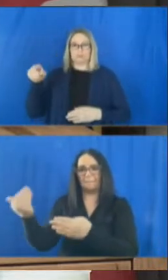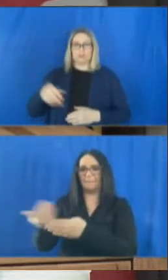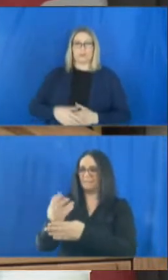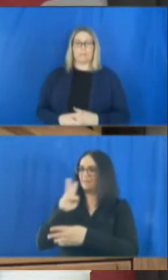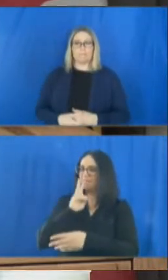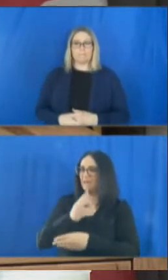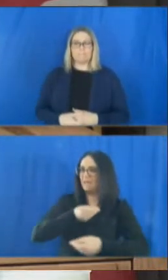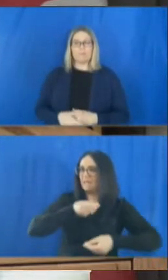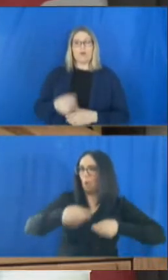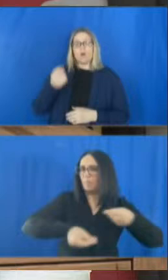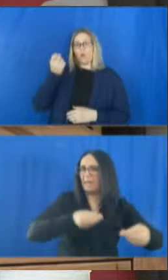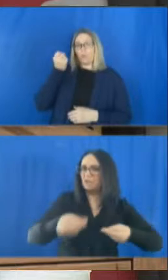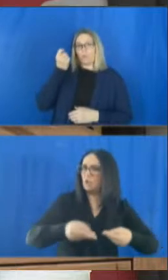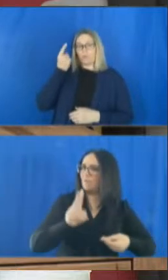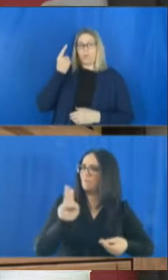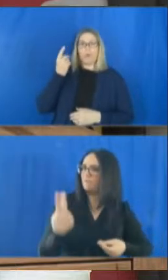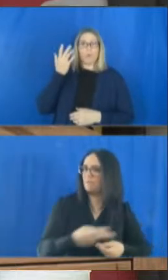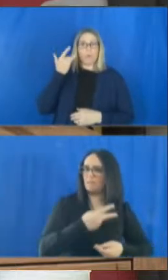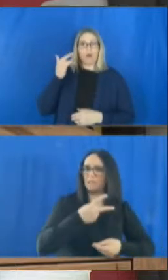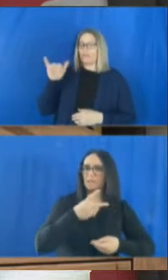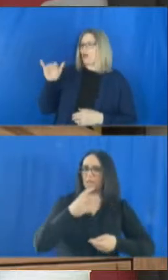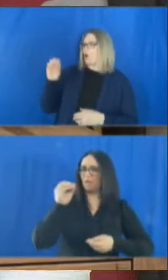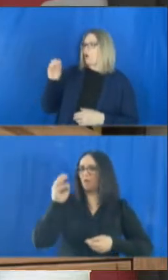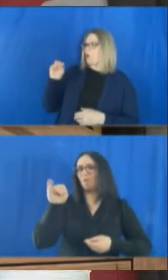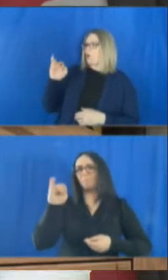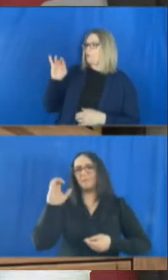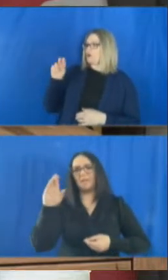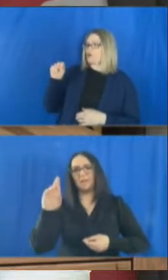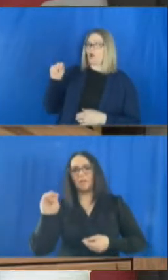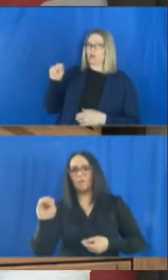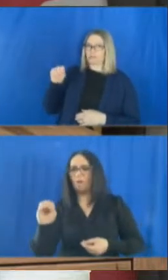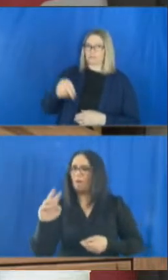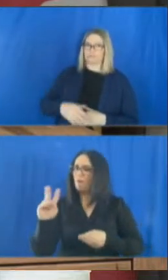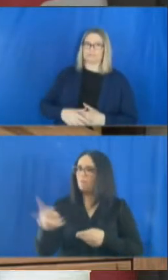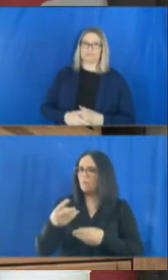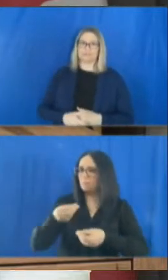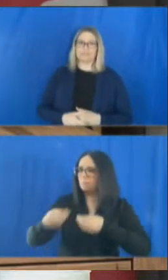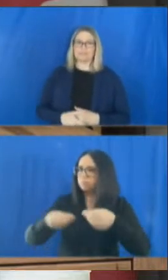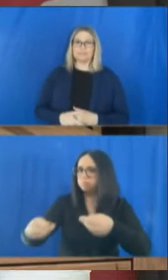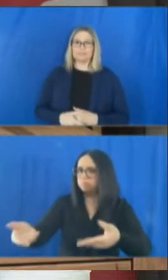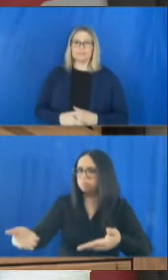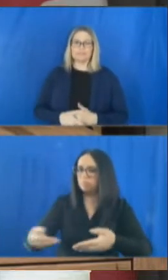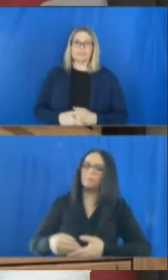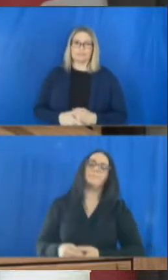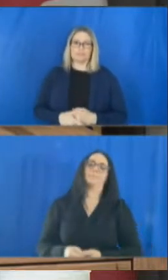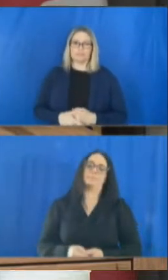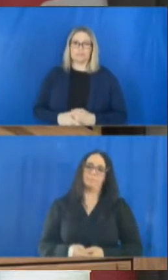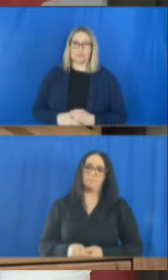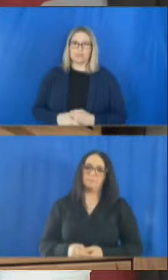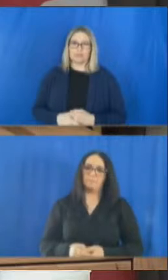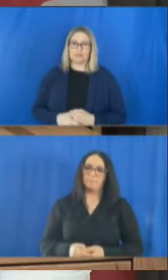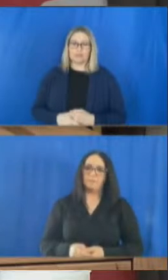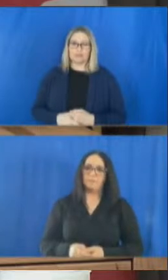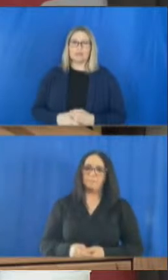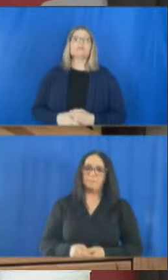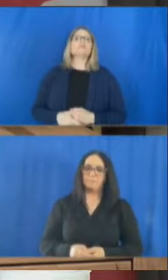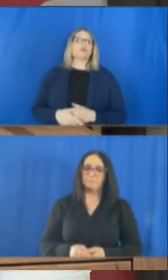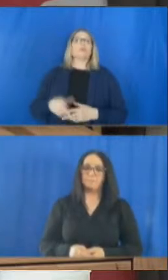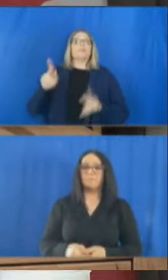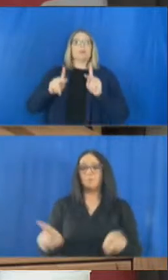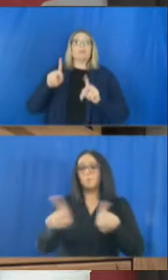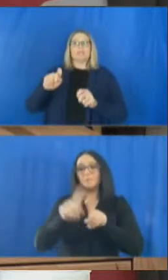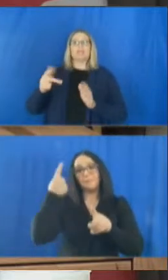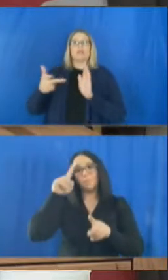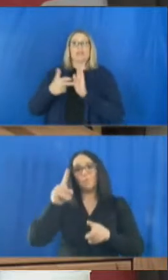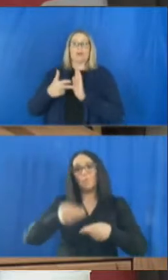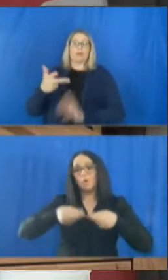the highest risk of serious illness and hospitalization, meaning those who are over 50 years old and with underlying conditions, and to get